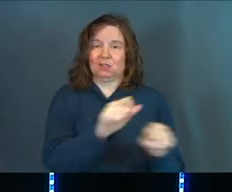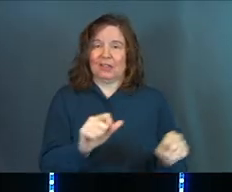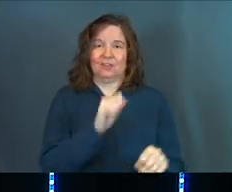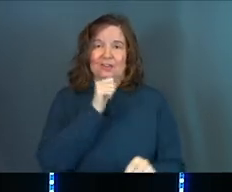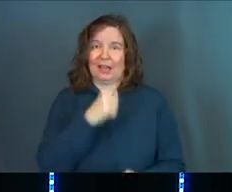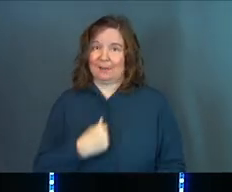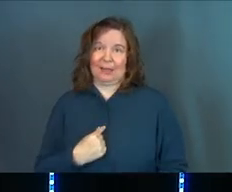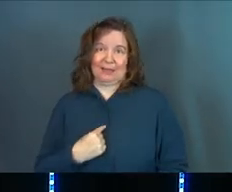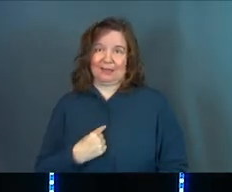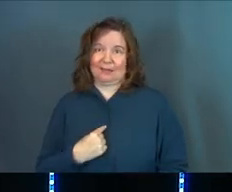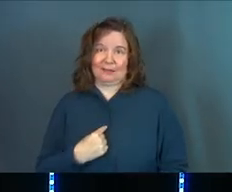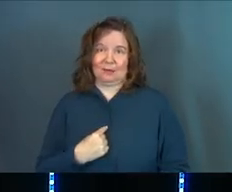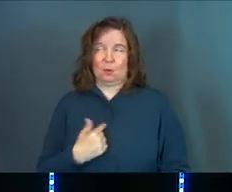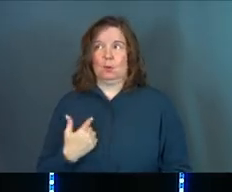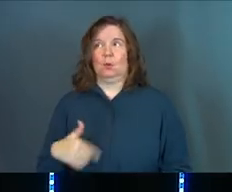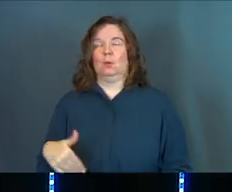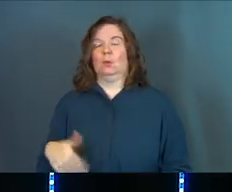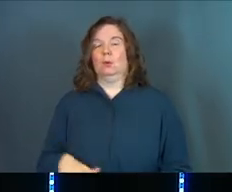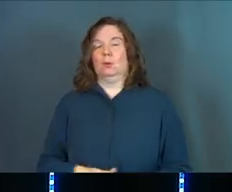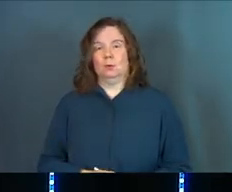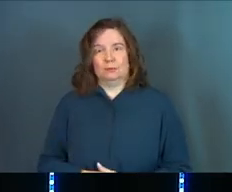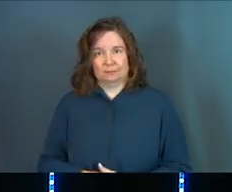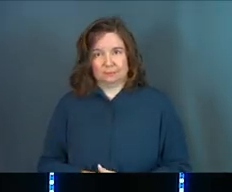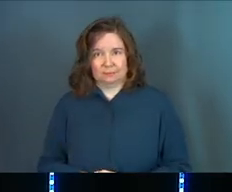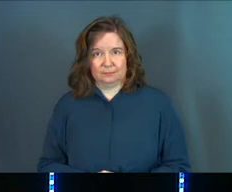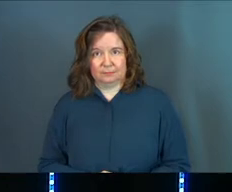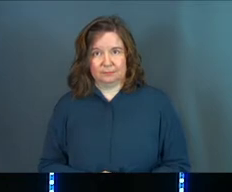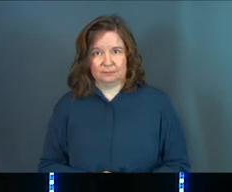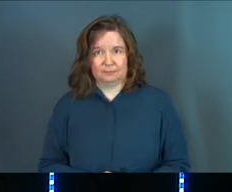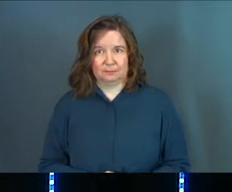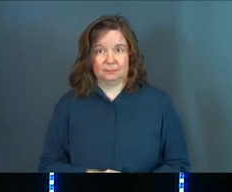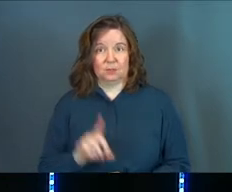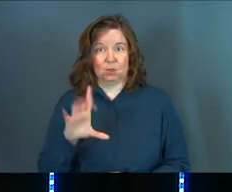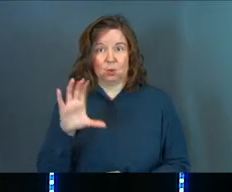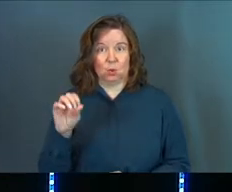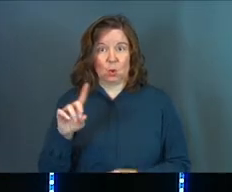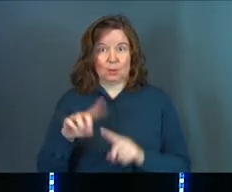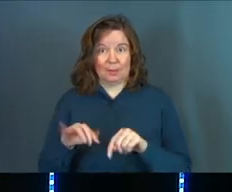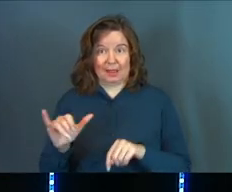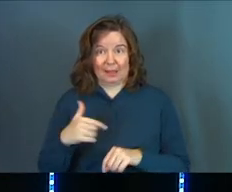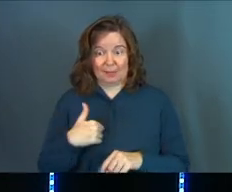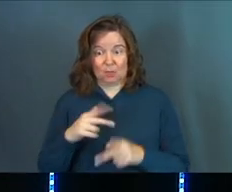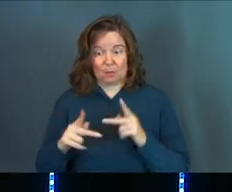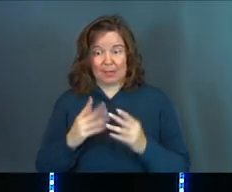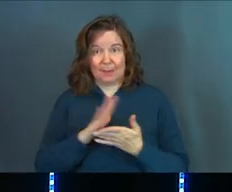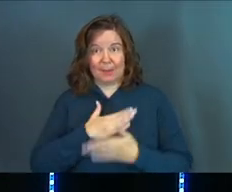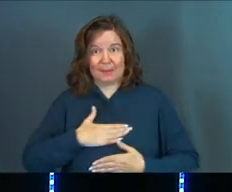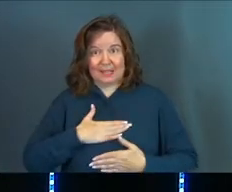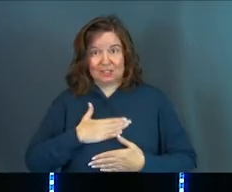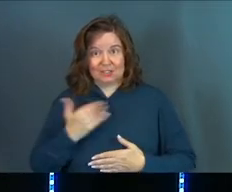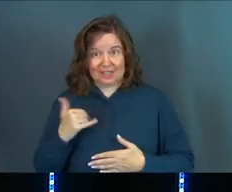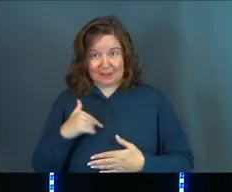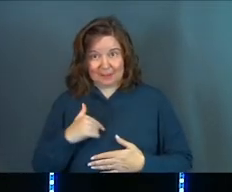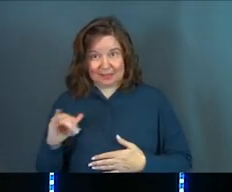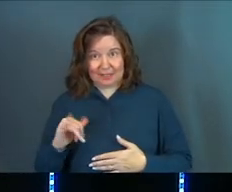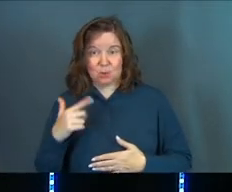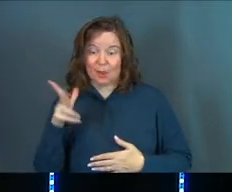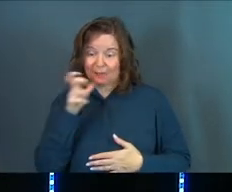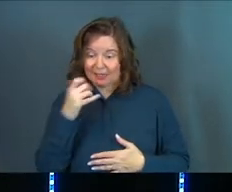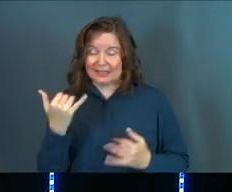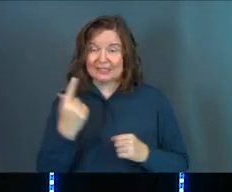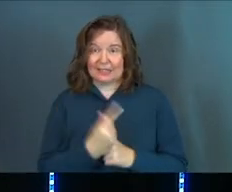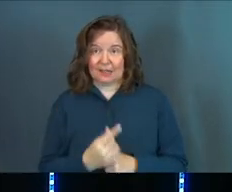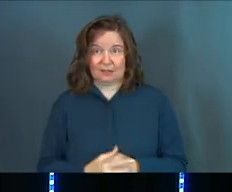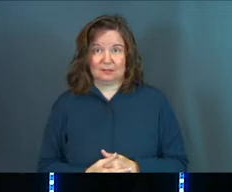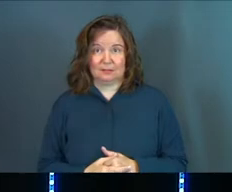me. Oh, you codependents out there like me, you people pleasers like me out there, you got to hear this